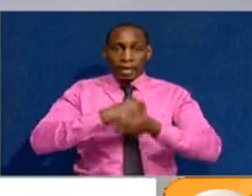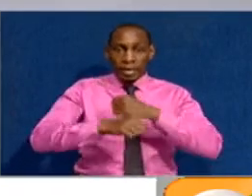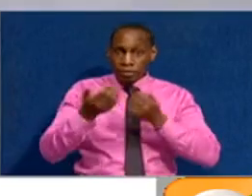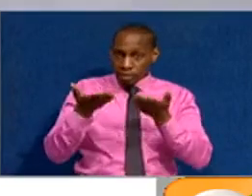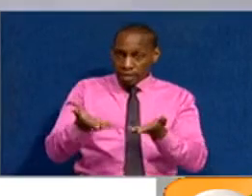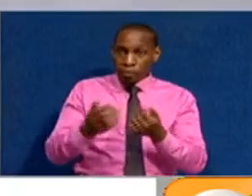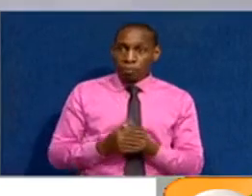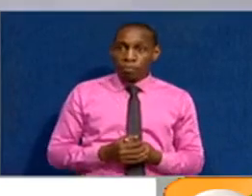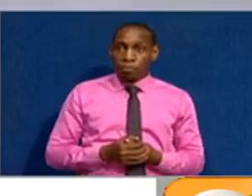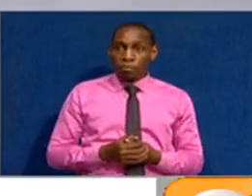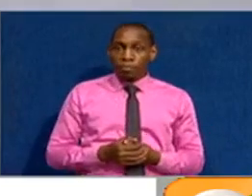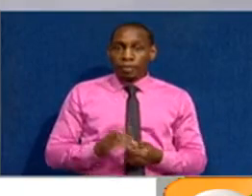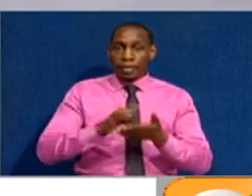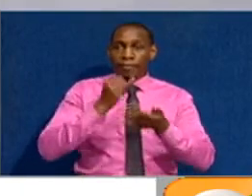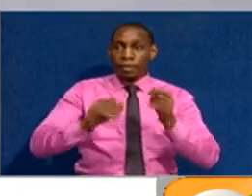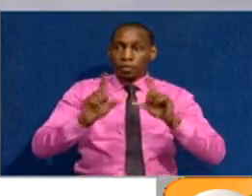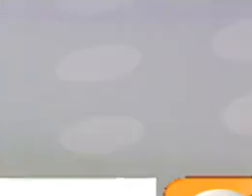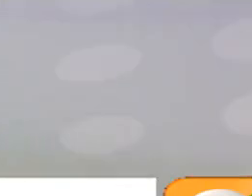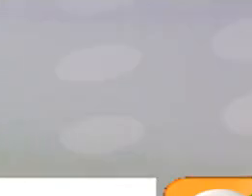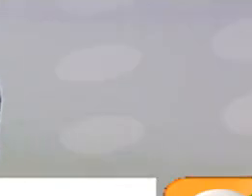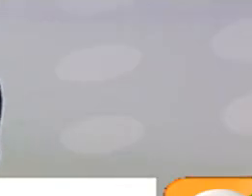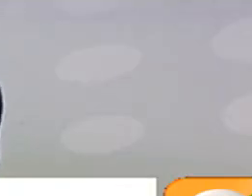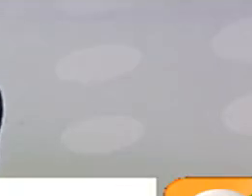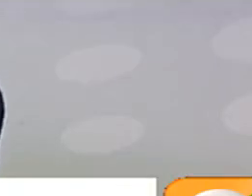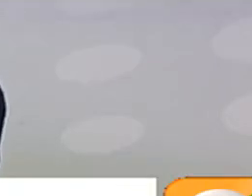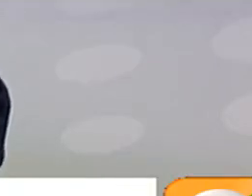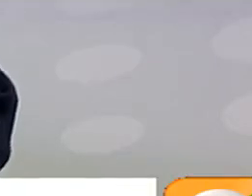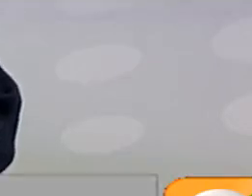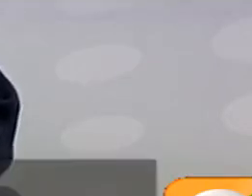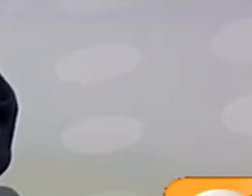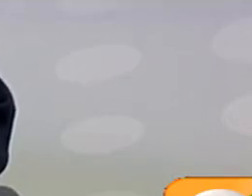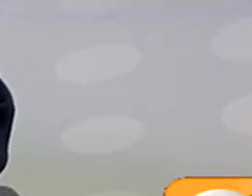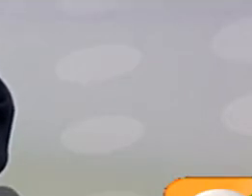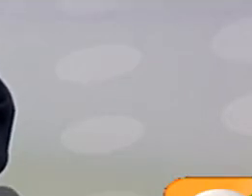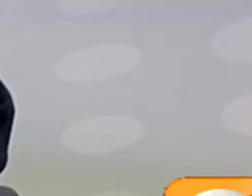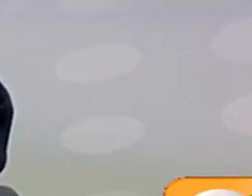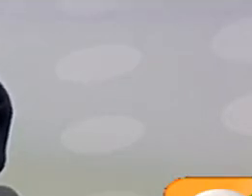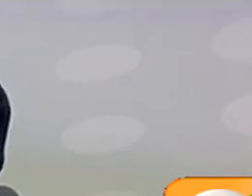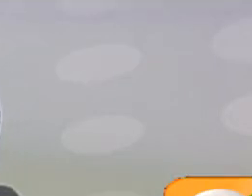and change tack. And that is my memo.